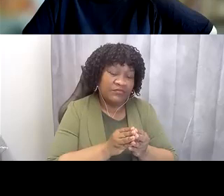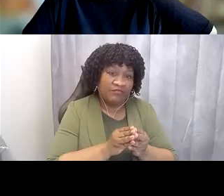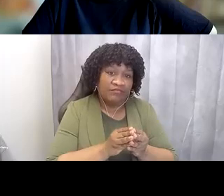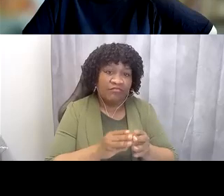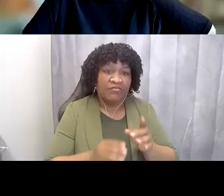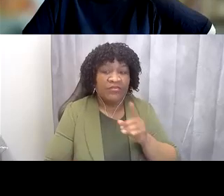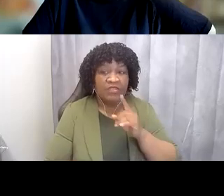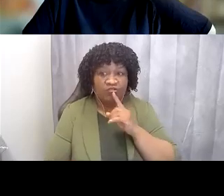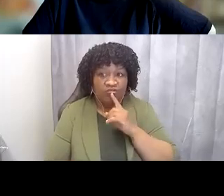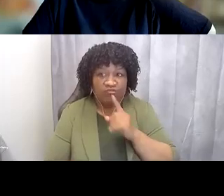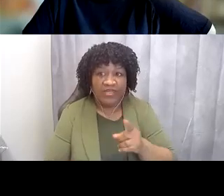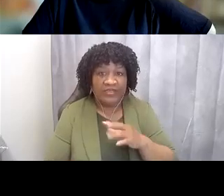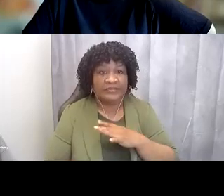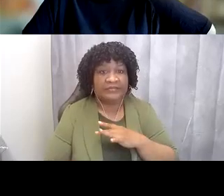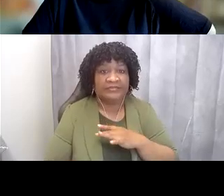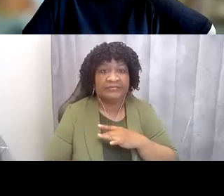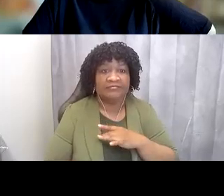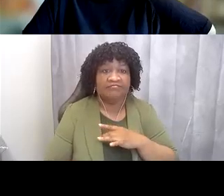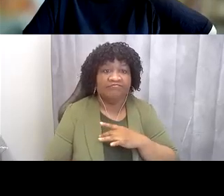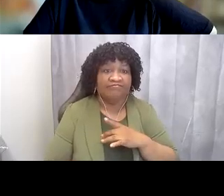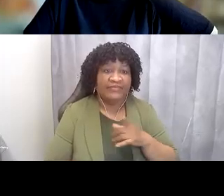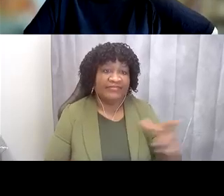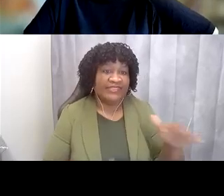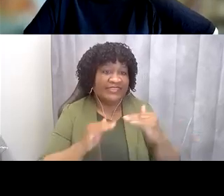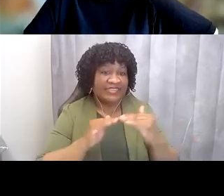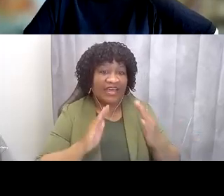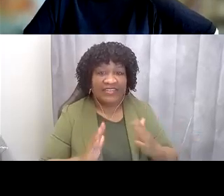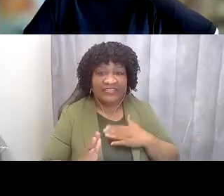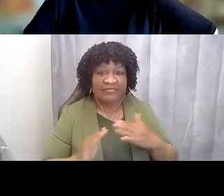really done by two really amazing colleagues of mine.